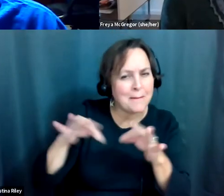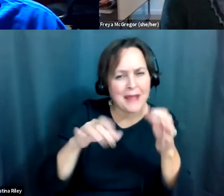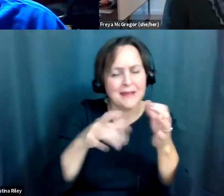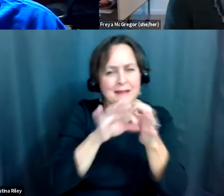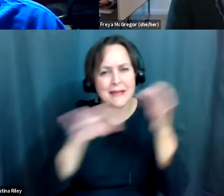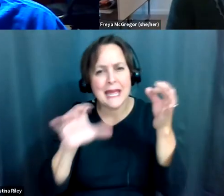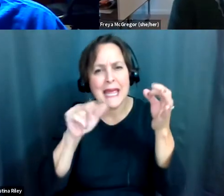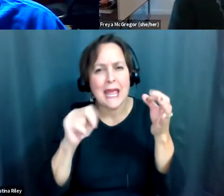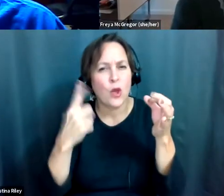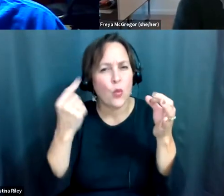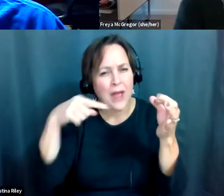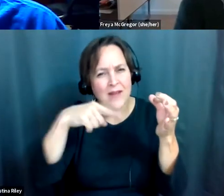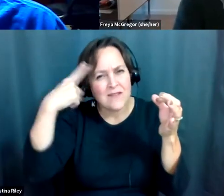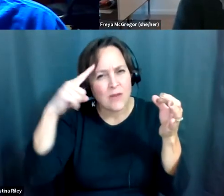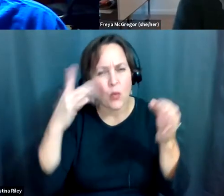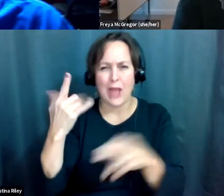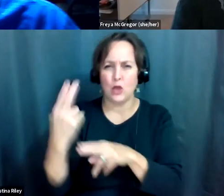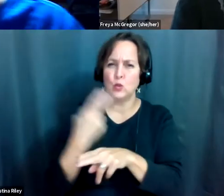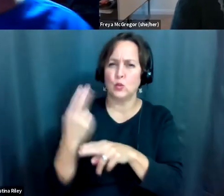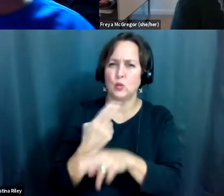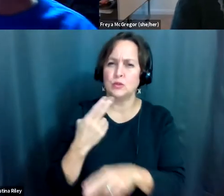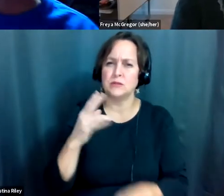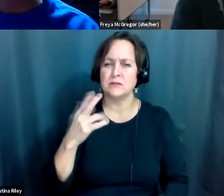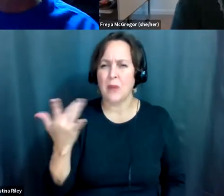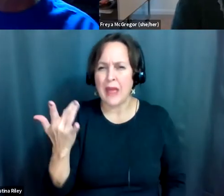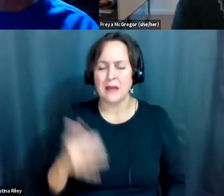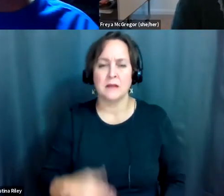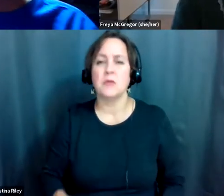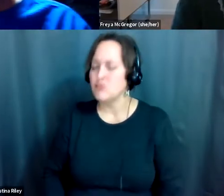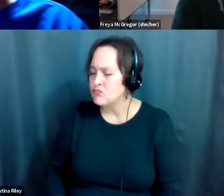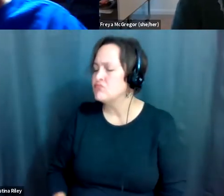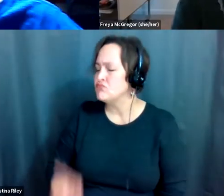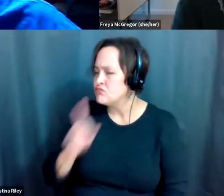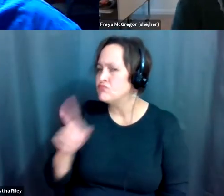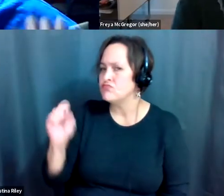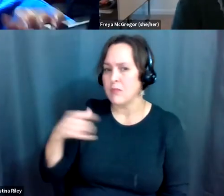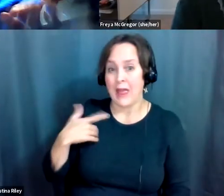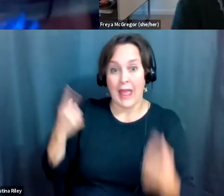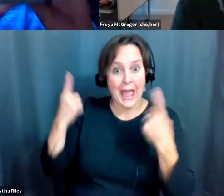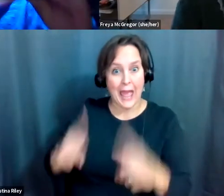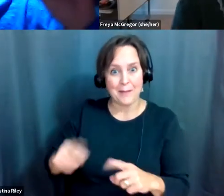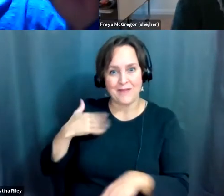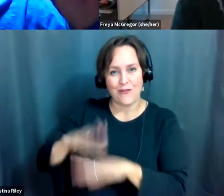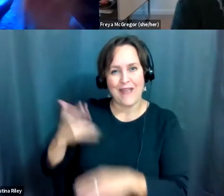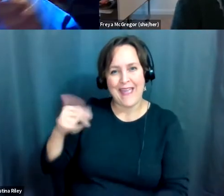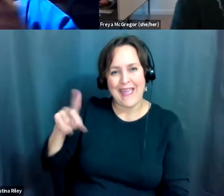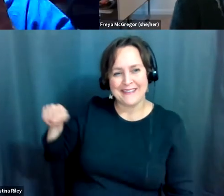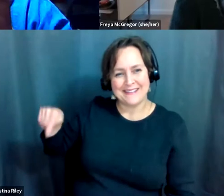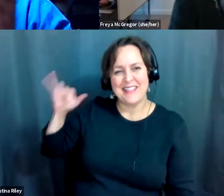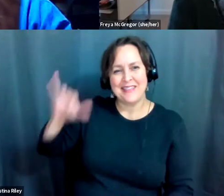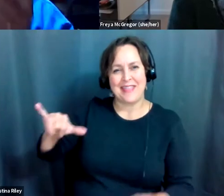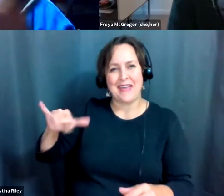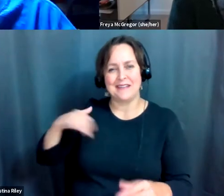about what it is and why it's useful for you? I certainly can. I just happen to have one right here with me. So this is it.